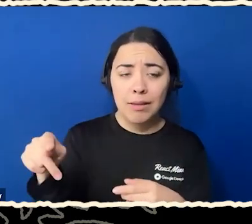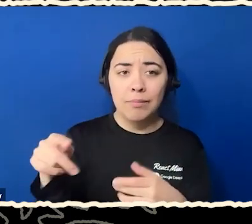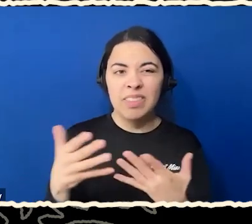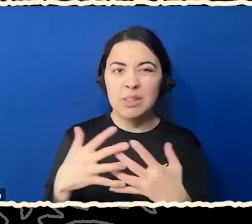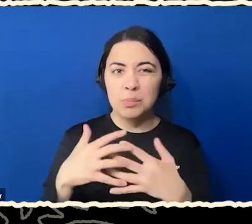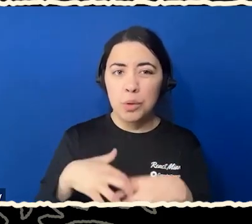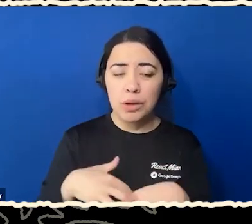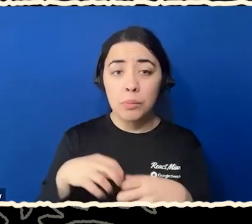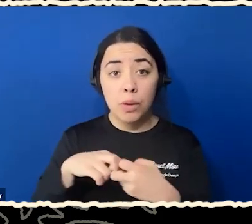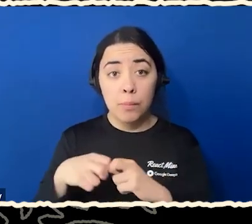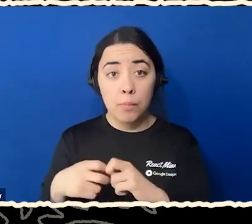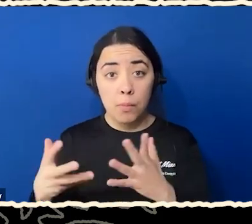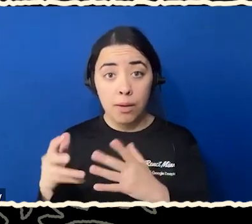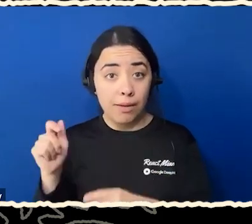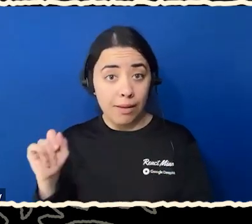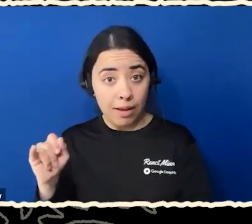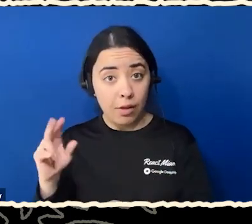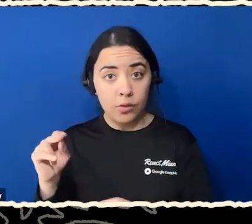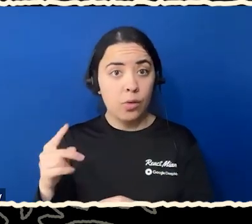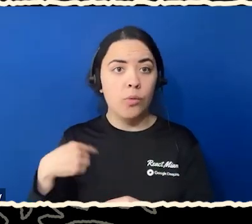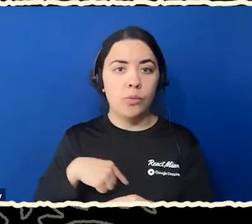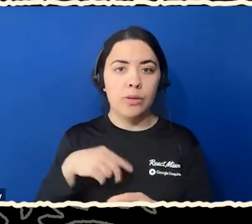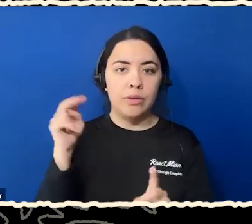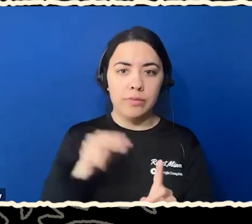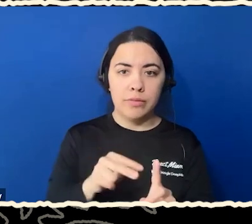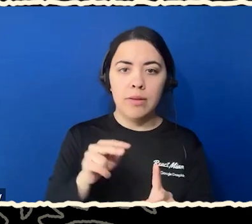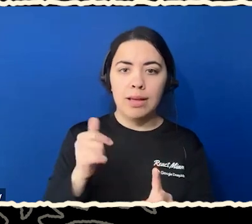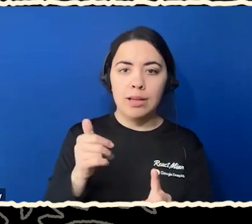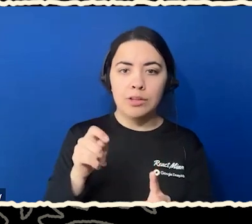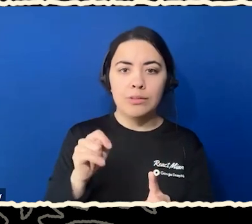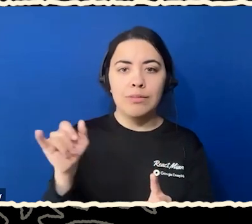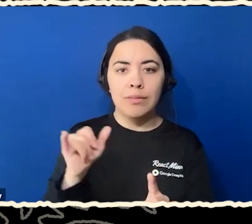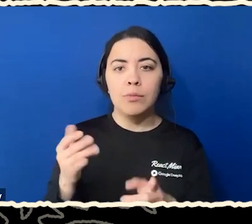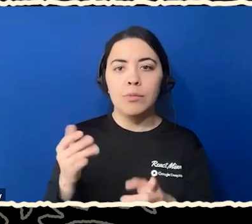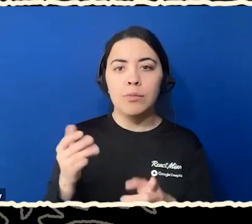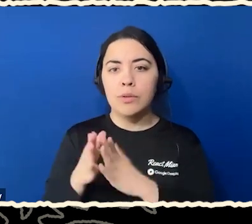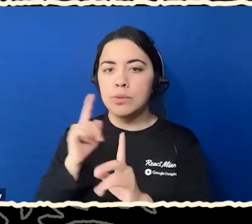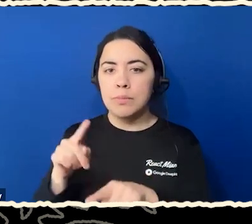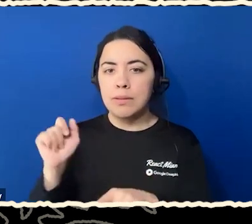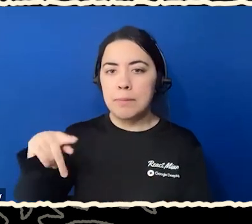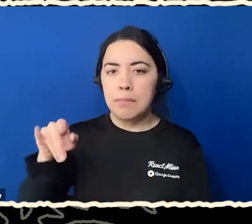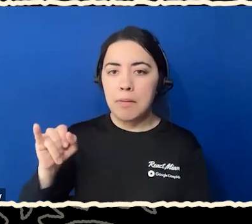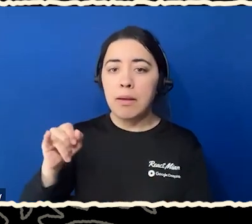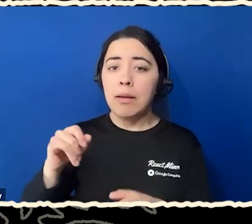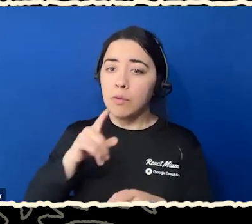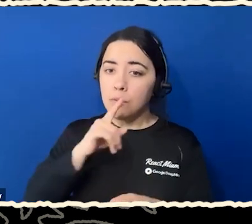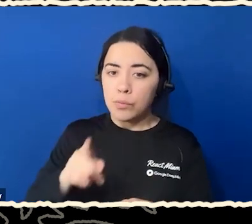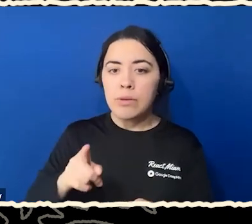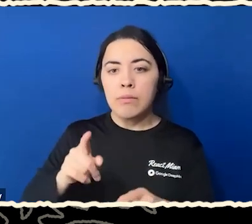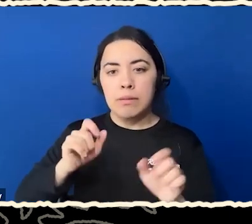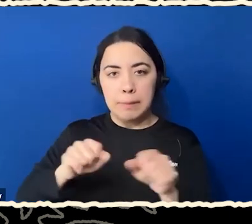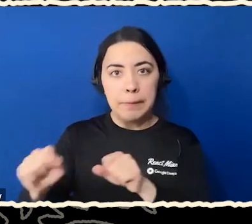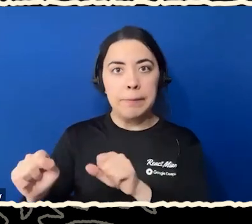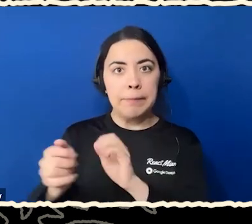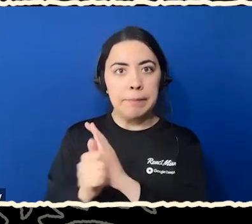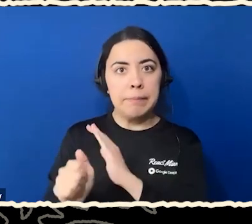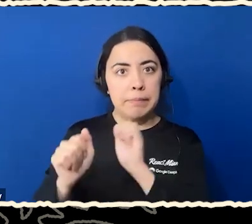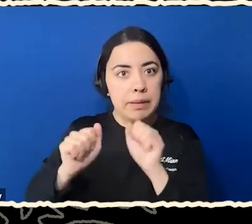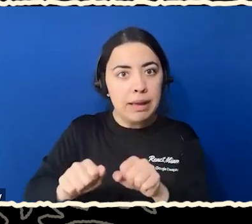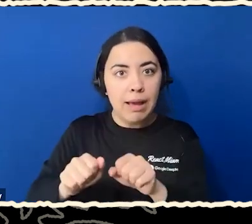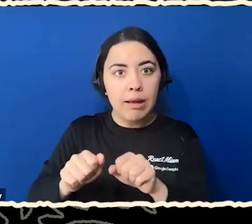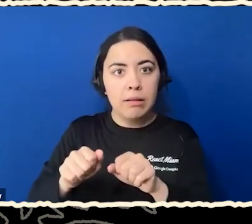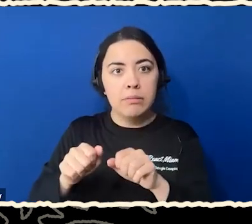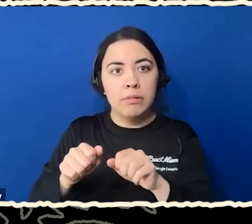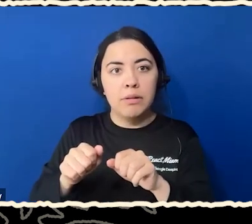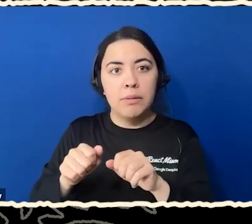AI. It's that we're treating agents like request response APIs. That there's real capability underneath all of